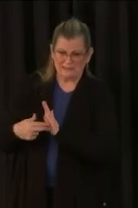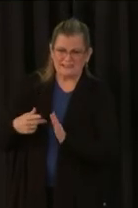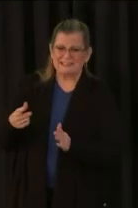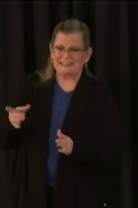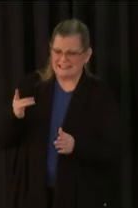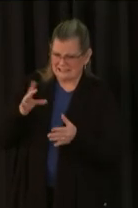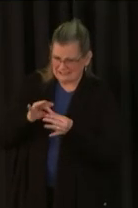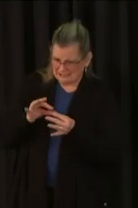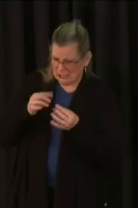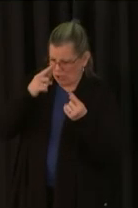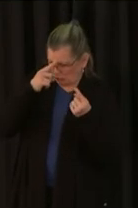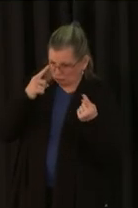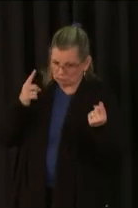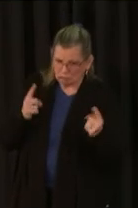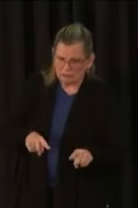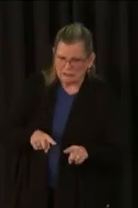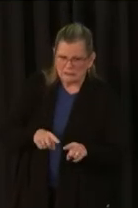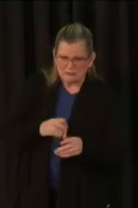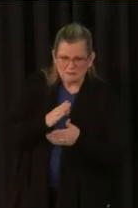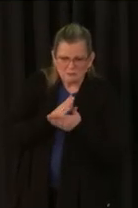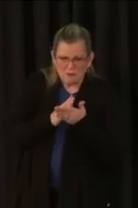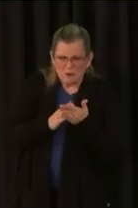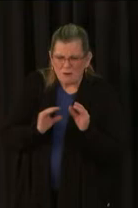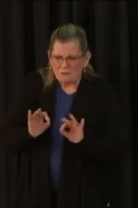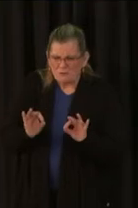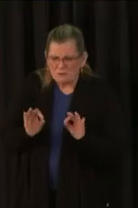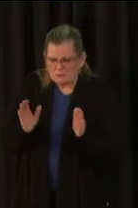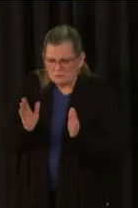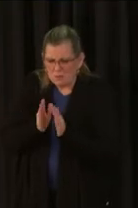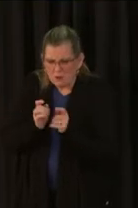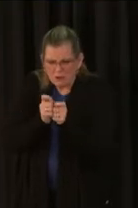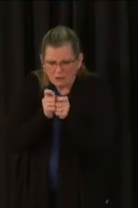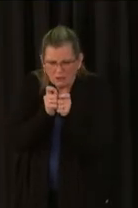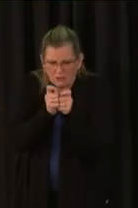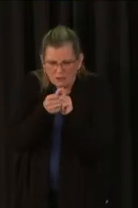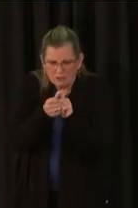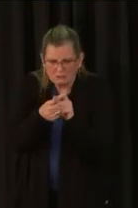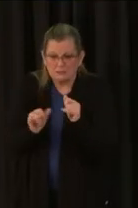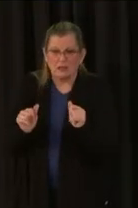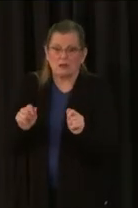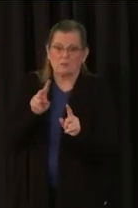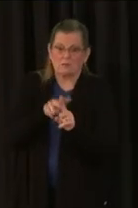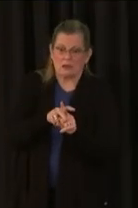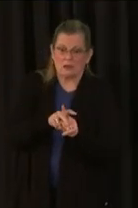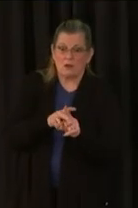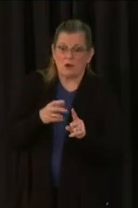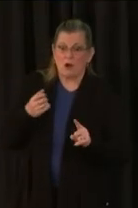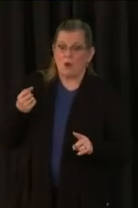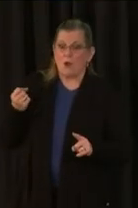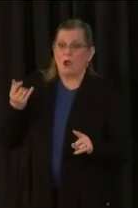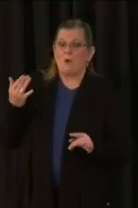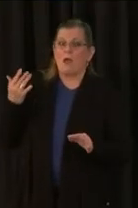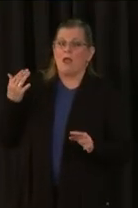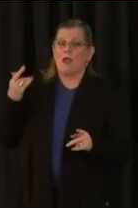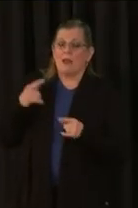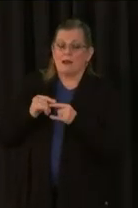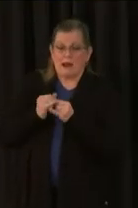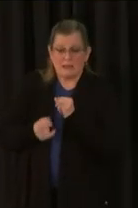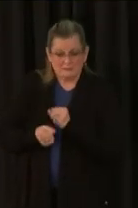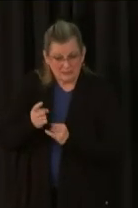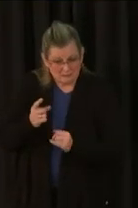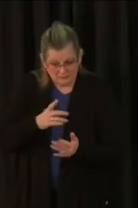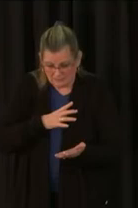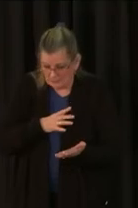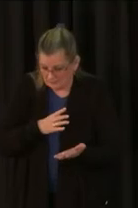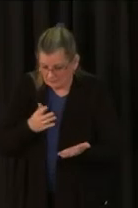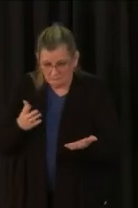to hang tight with that, but just wanted to see kind of what your experience was with the program. And then Sean, I know